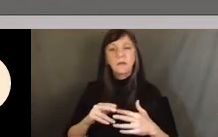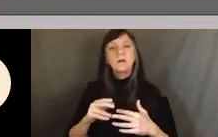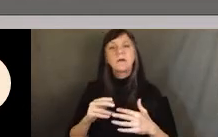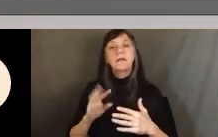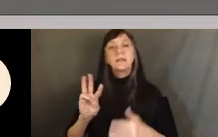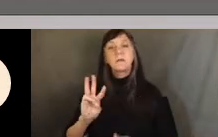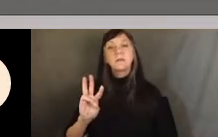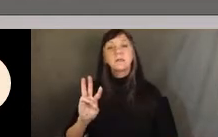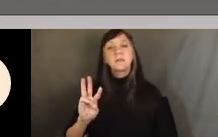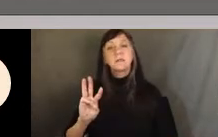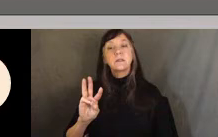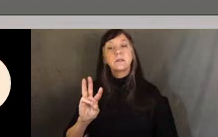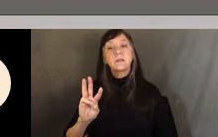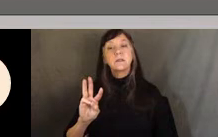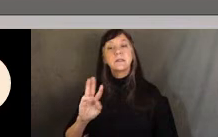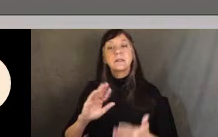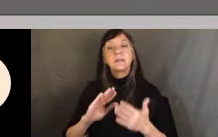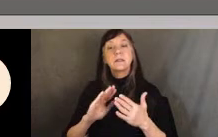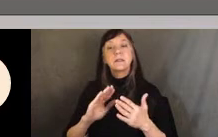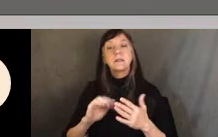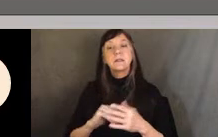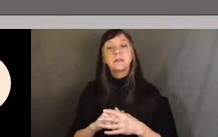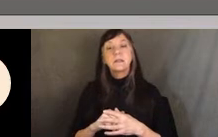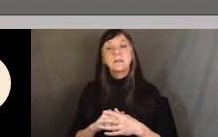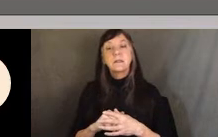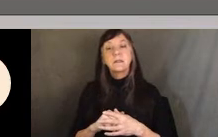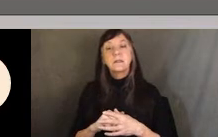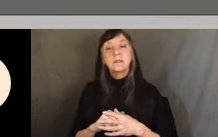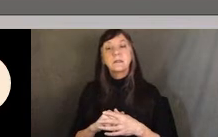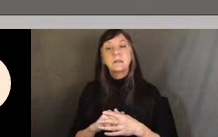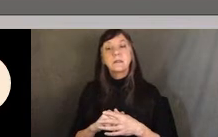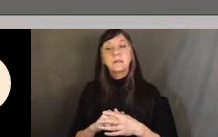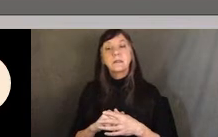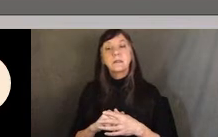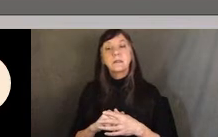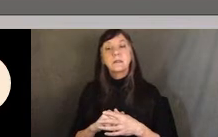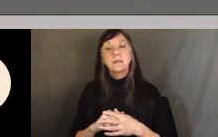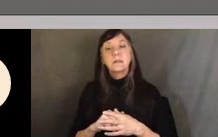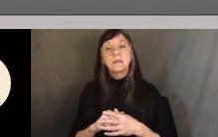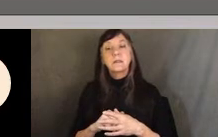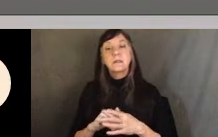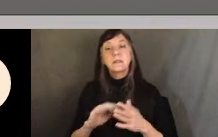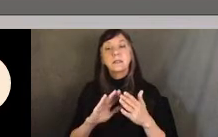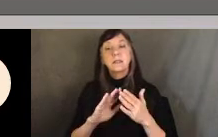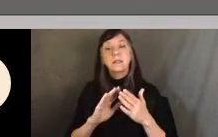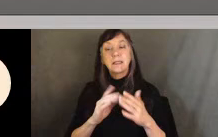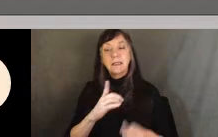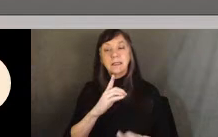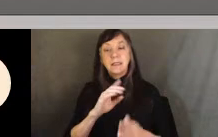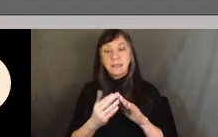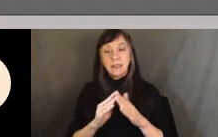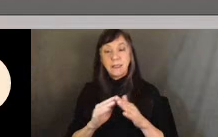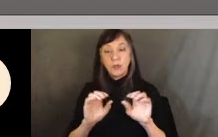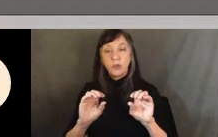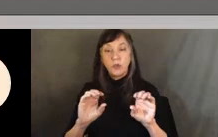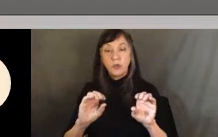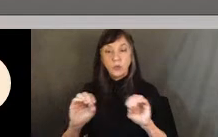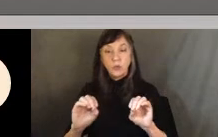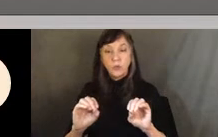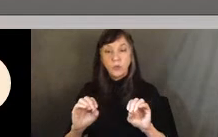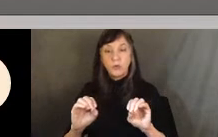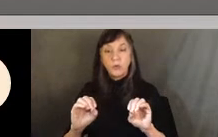city do to rebuild or increase your trust in the city's community safety model? Again, that is, what can the city